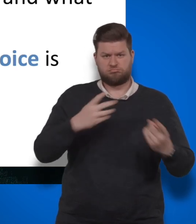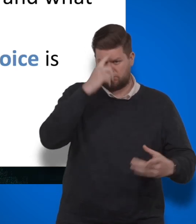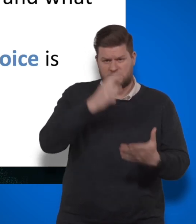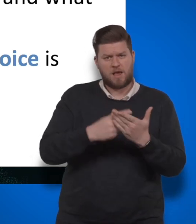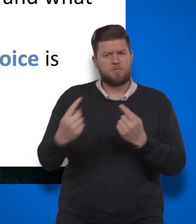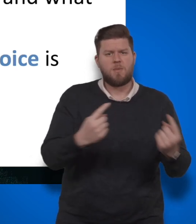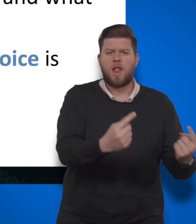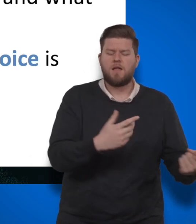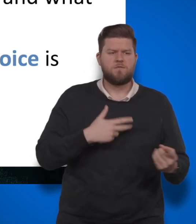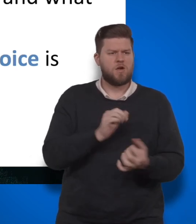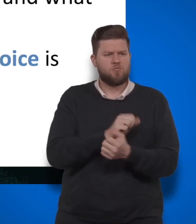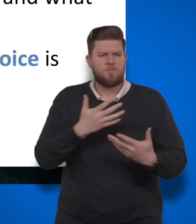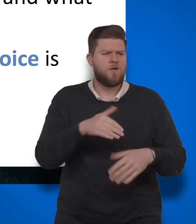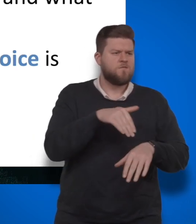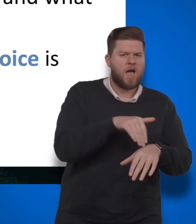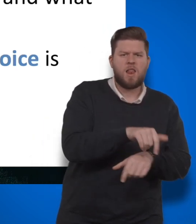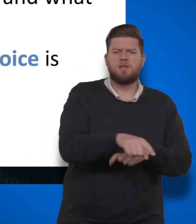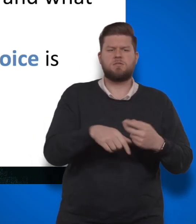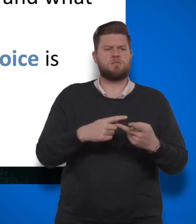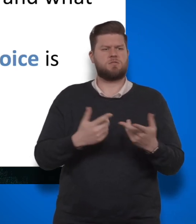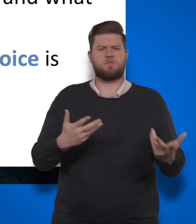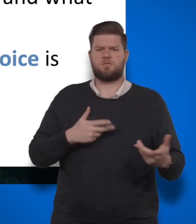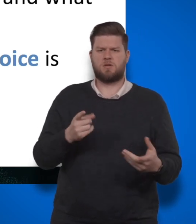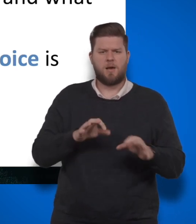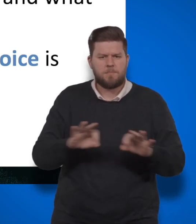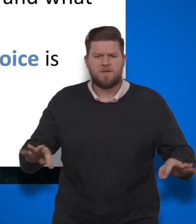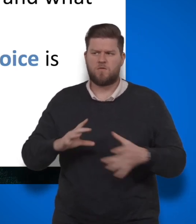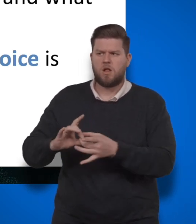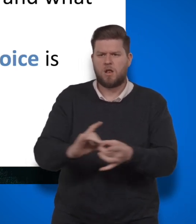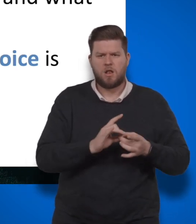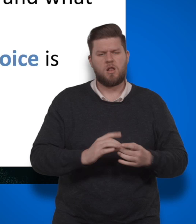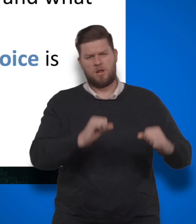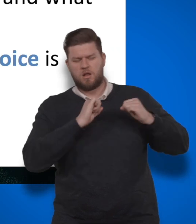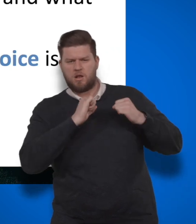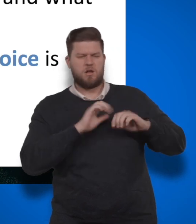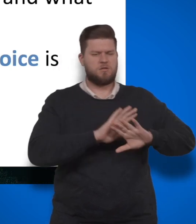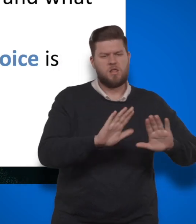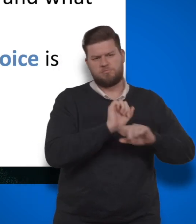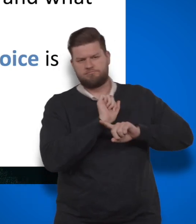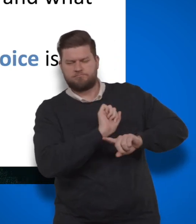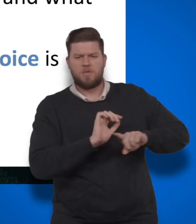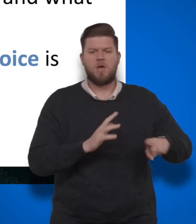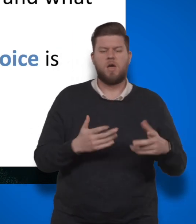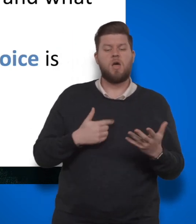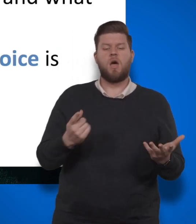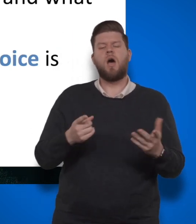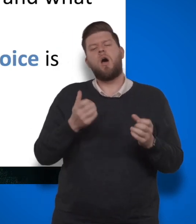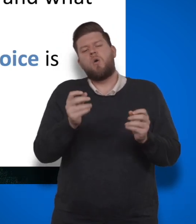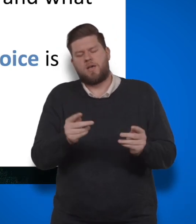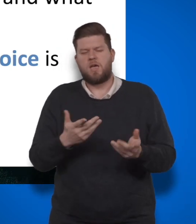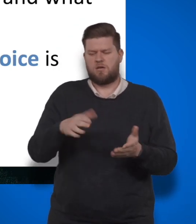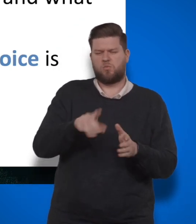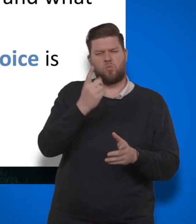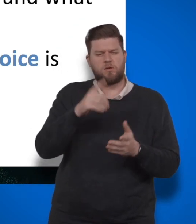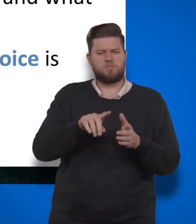peaceful coexistence, individual choice, individual autonomy, okay, with the possible exception of moral enhancement, you